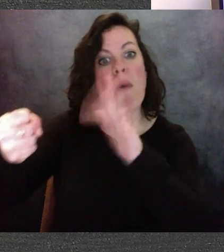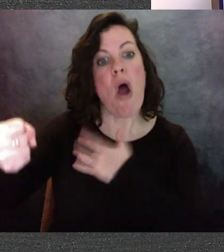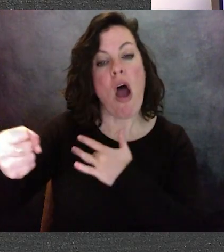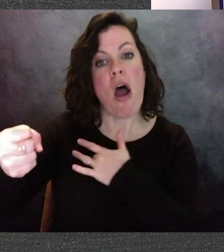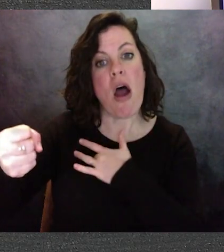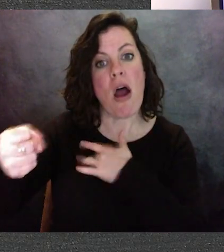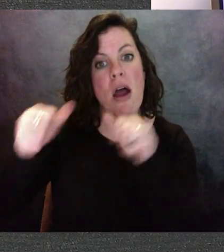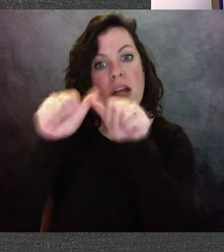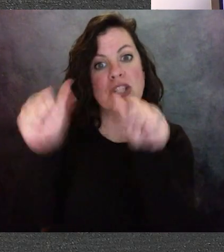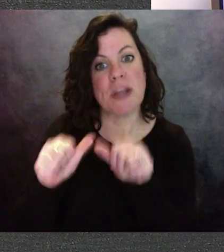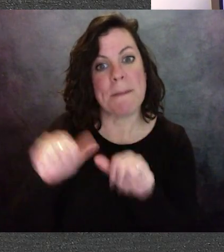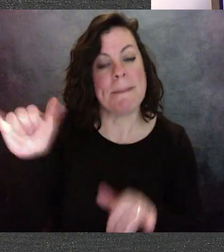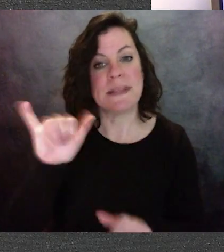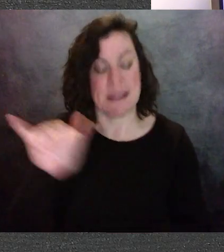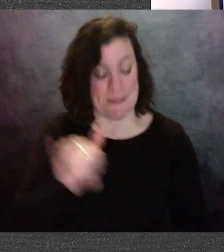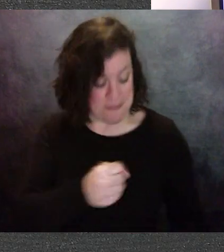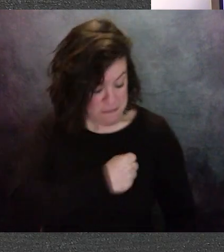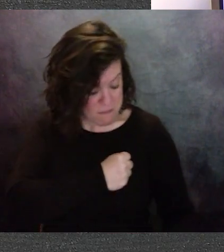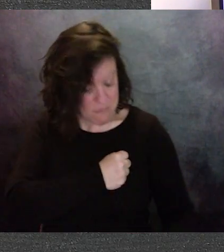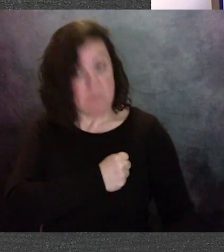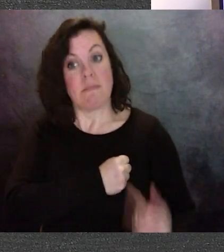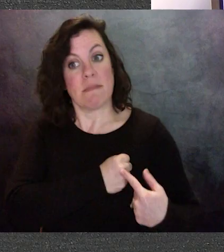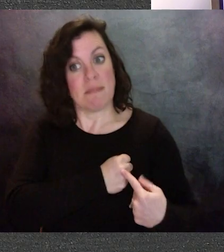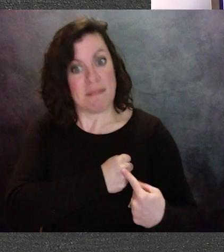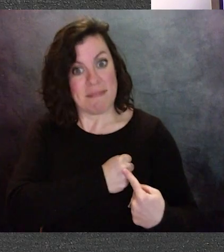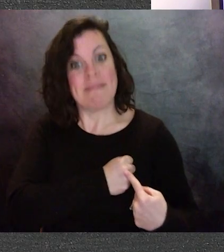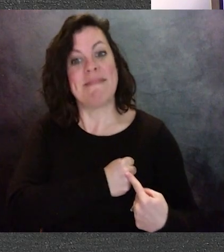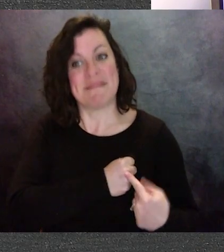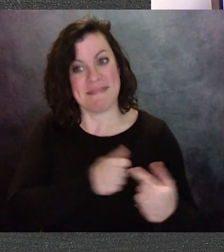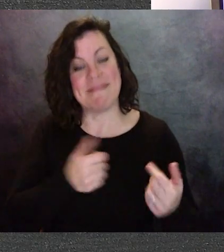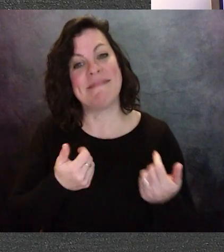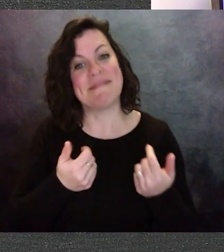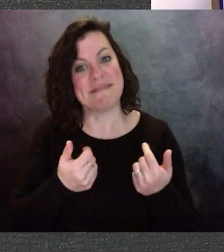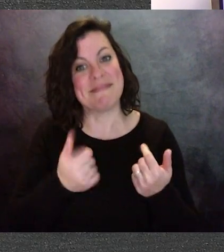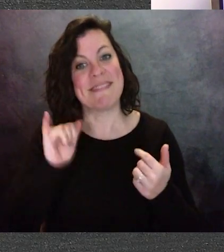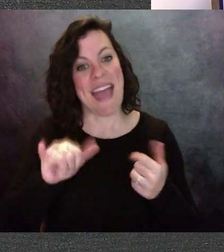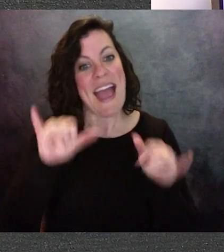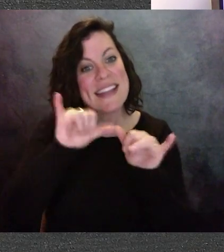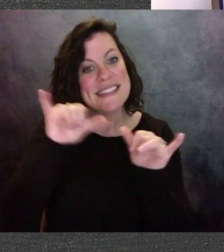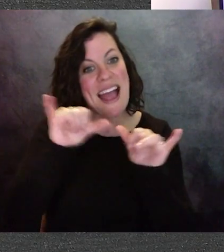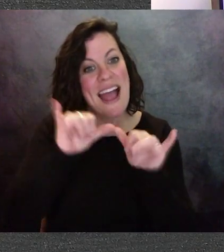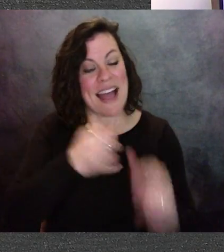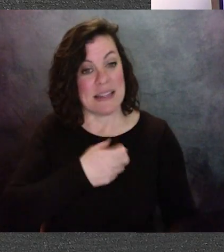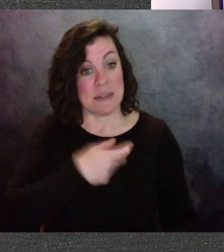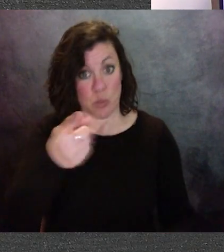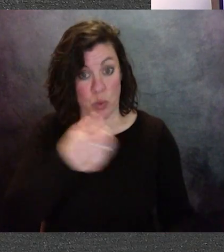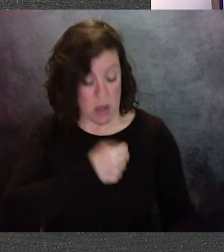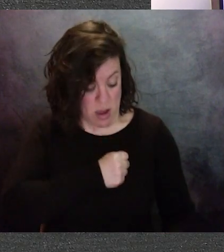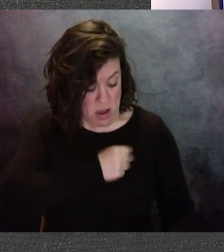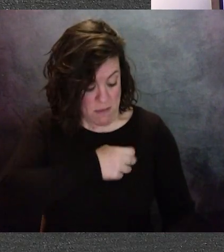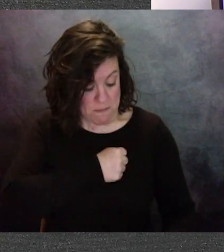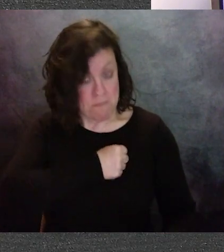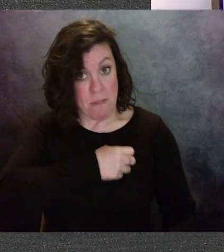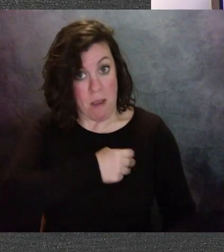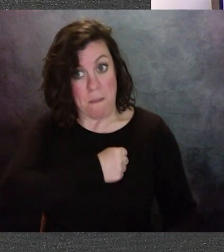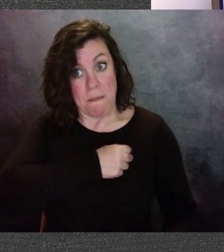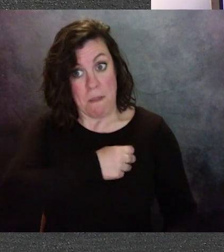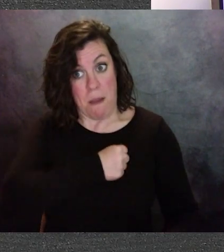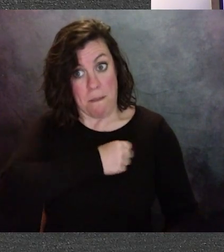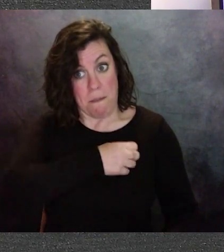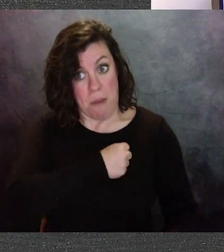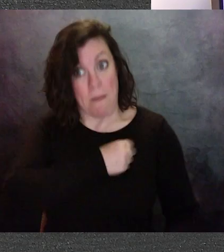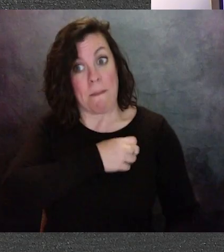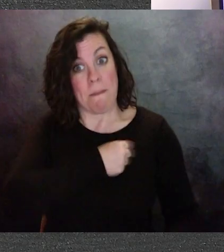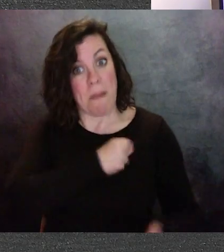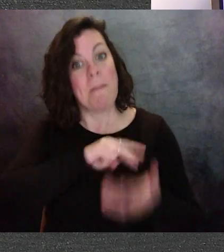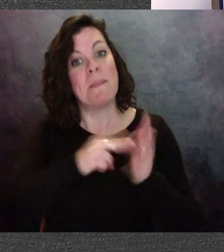the size of the heart that's inside of you, beating. If you go like this, you know what it's like when it's